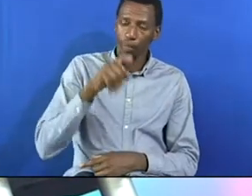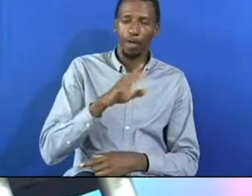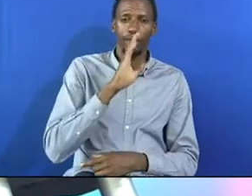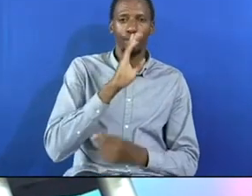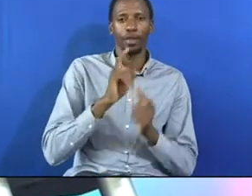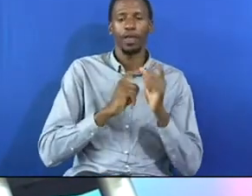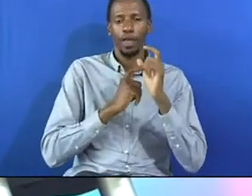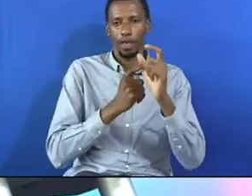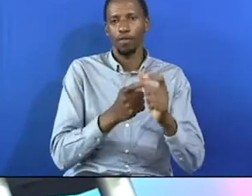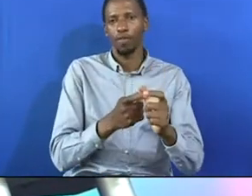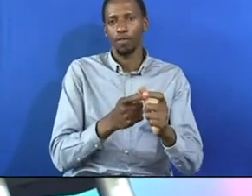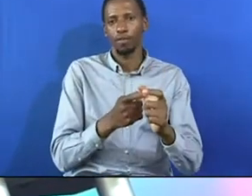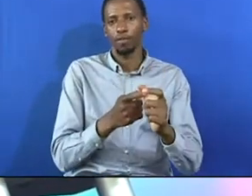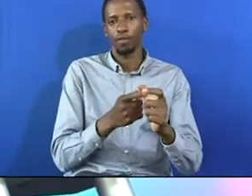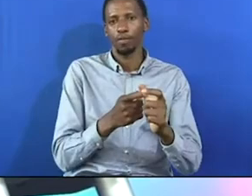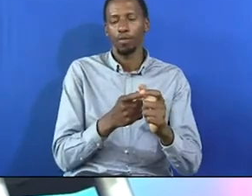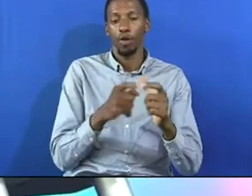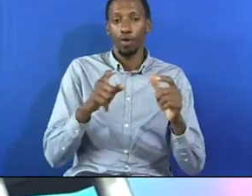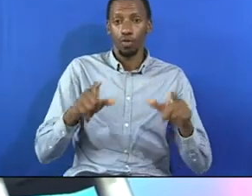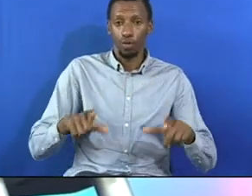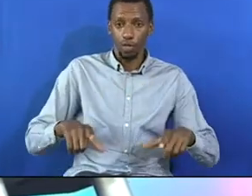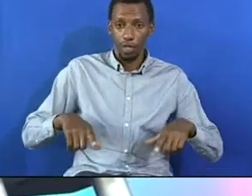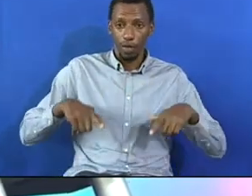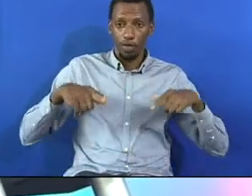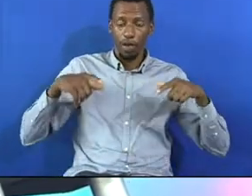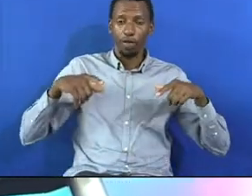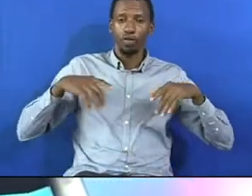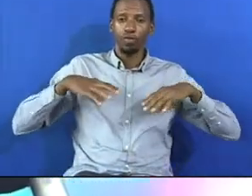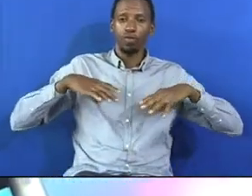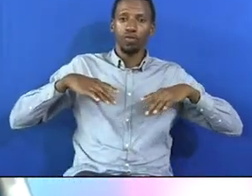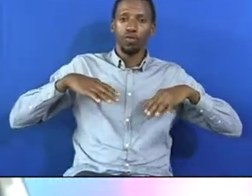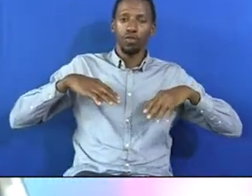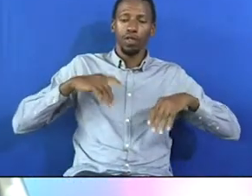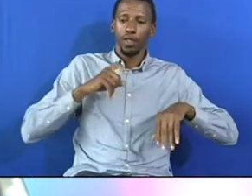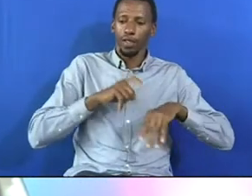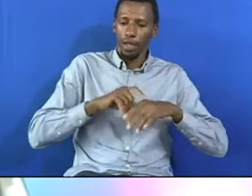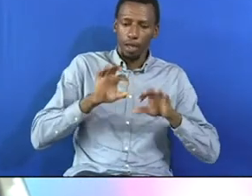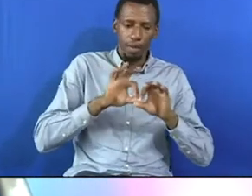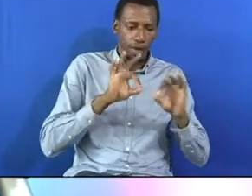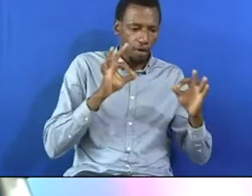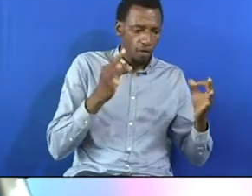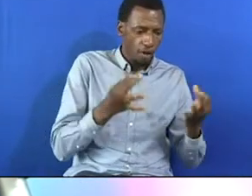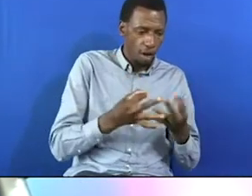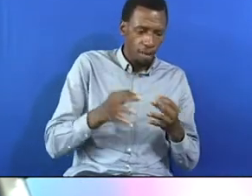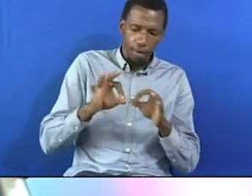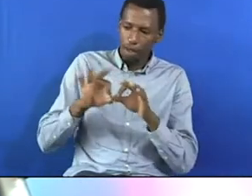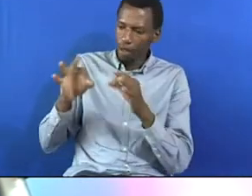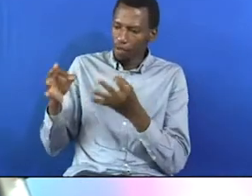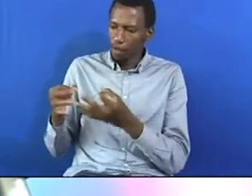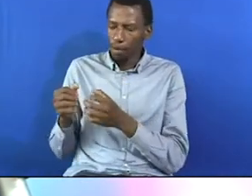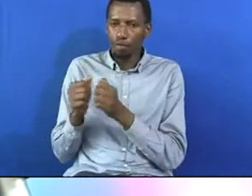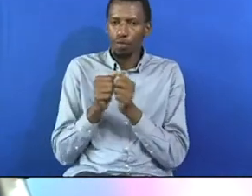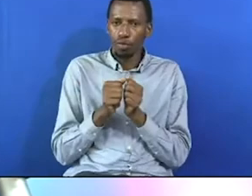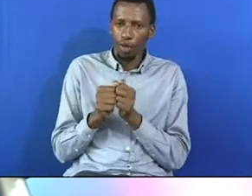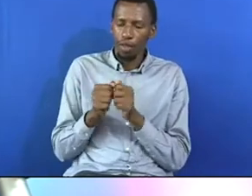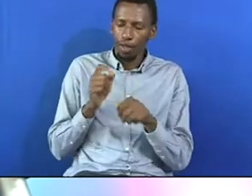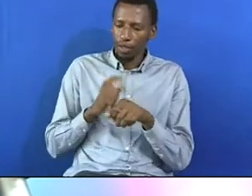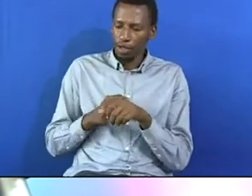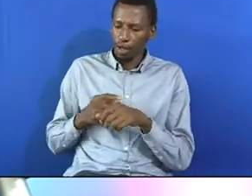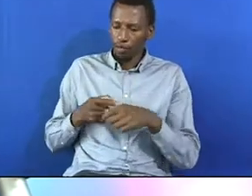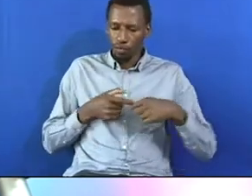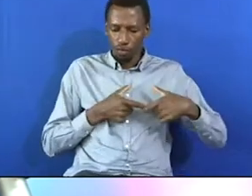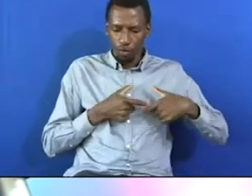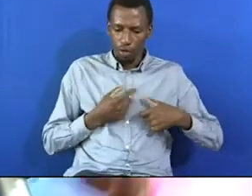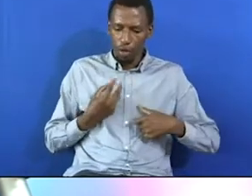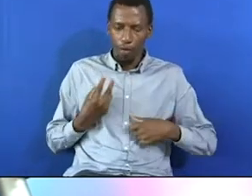You must be gifted. To survive holidays, when families are together and when couples are together